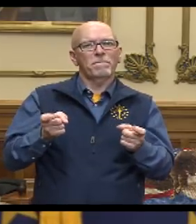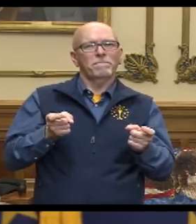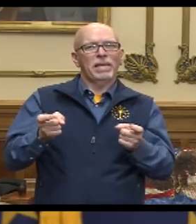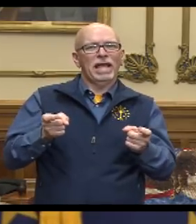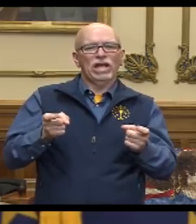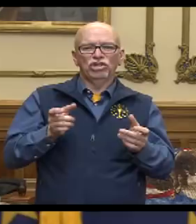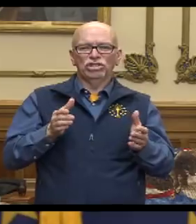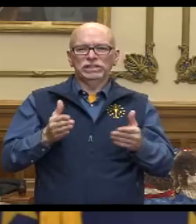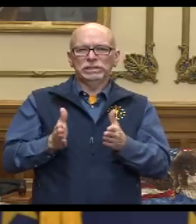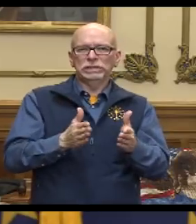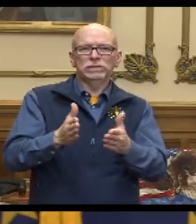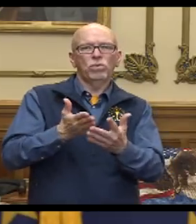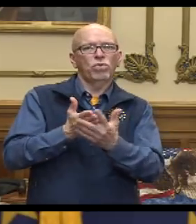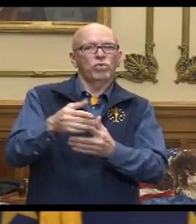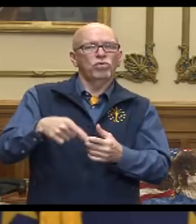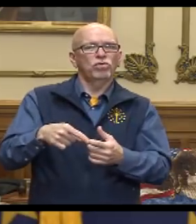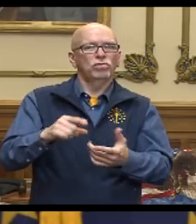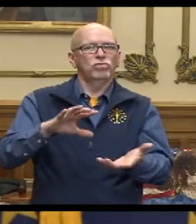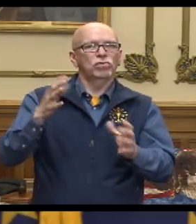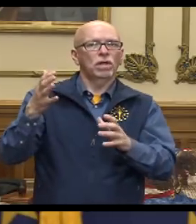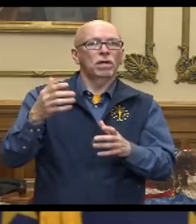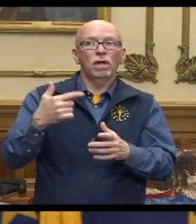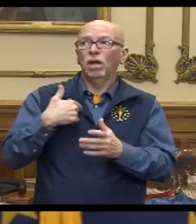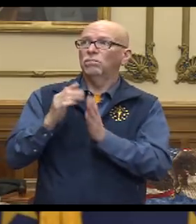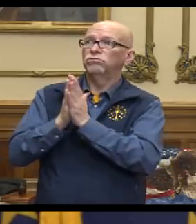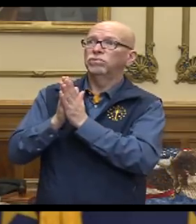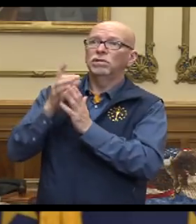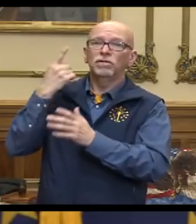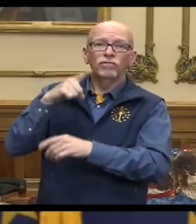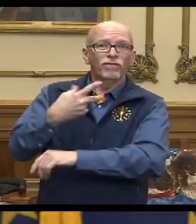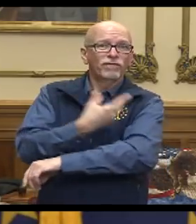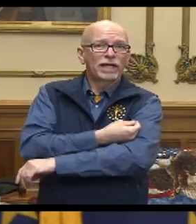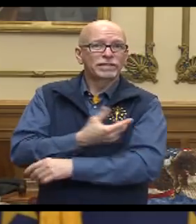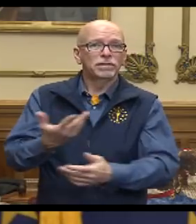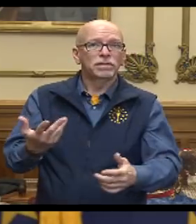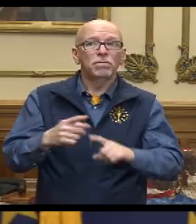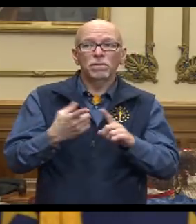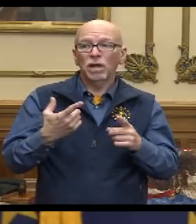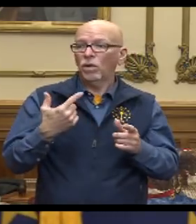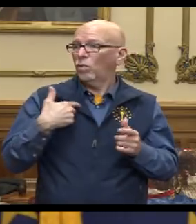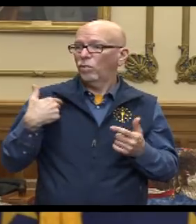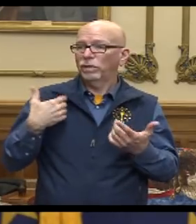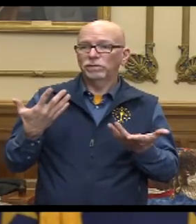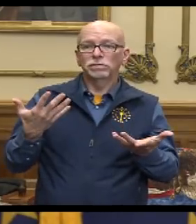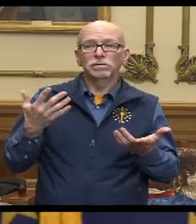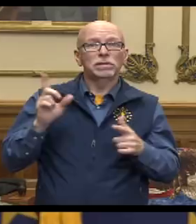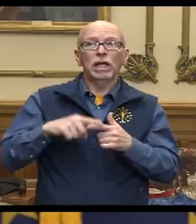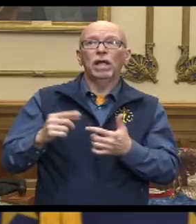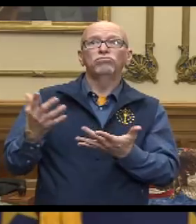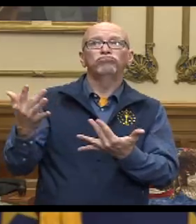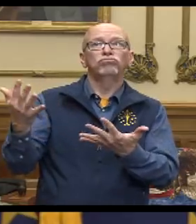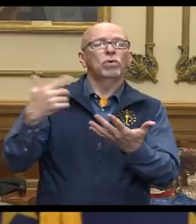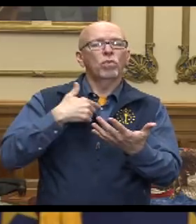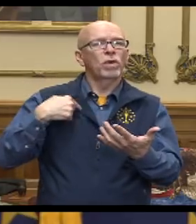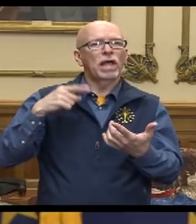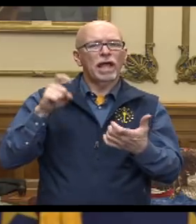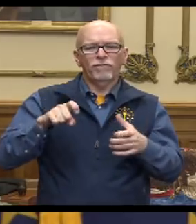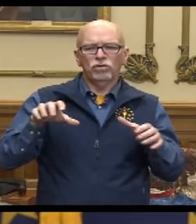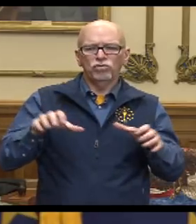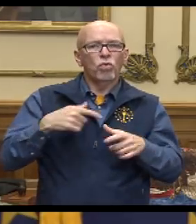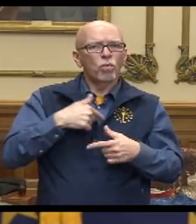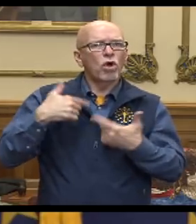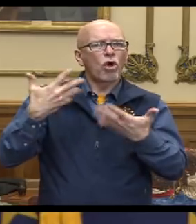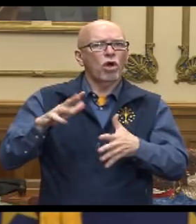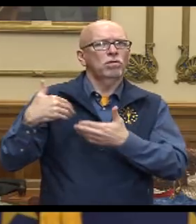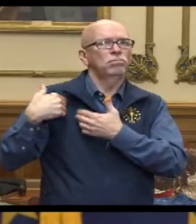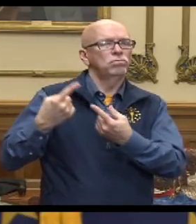this crisis. I'm praying for a vaccine, but we got to do what we can do right now. And we're taking the responsible